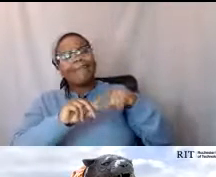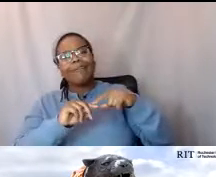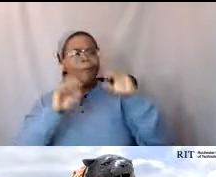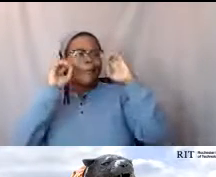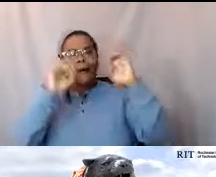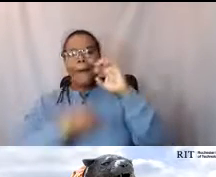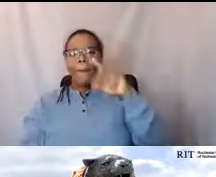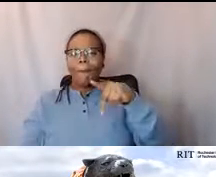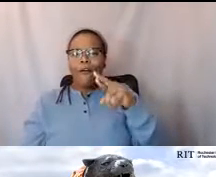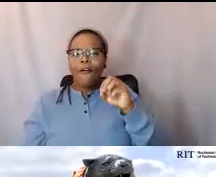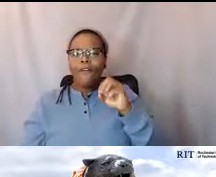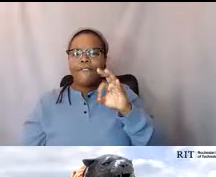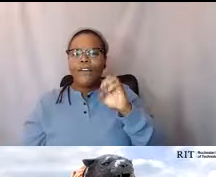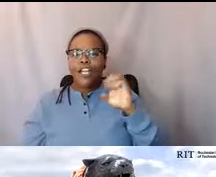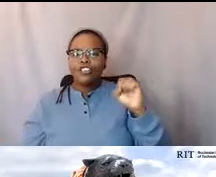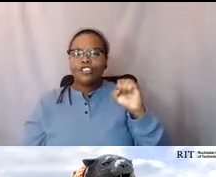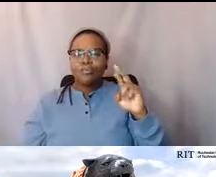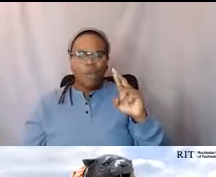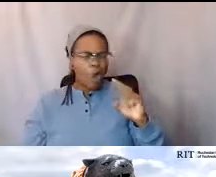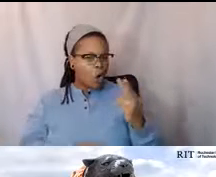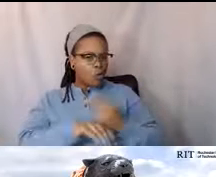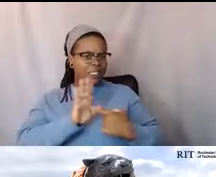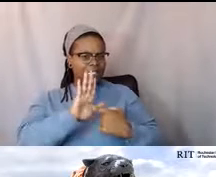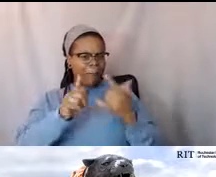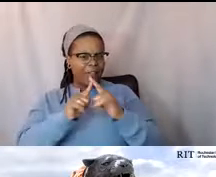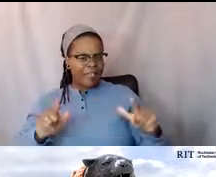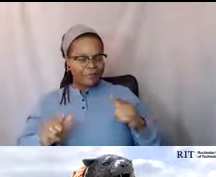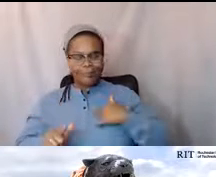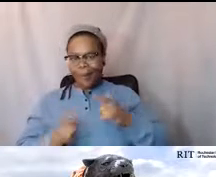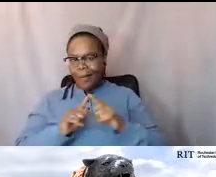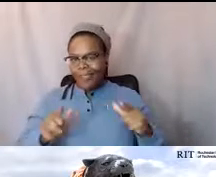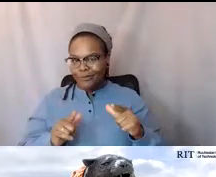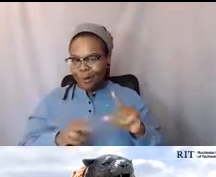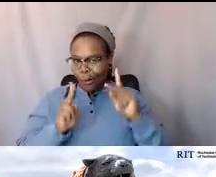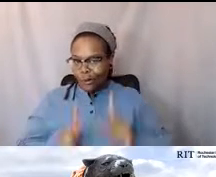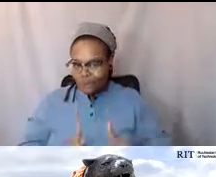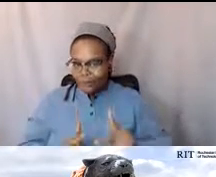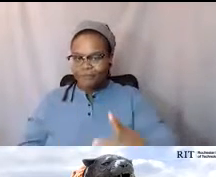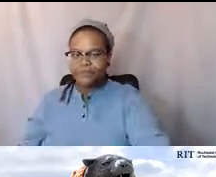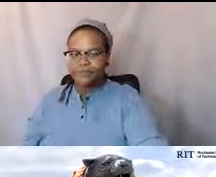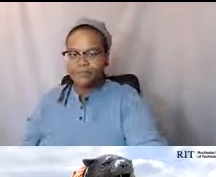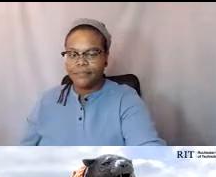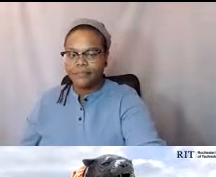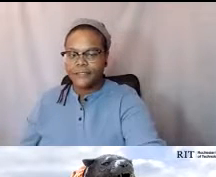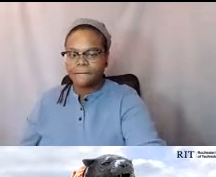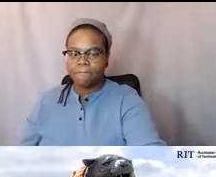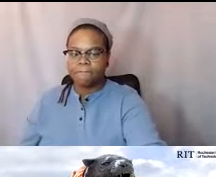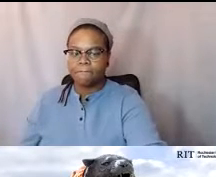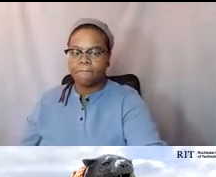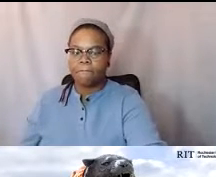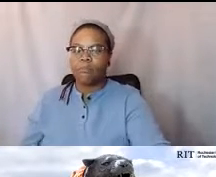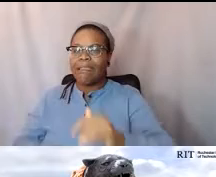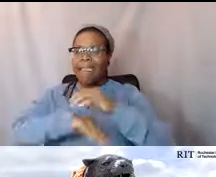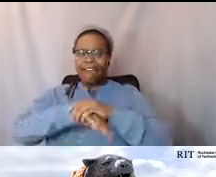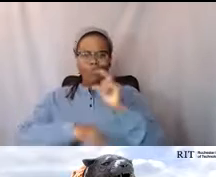don't, you know. And I'll just use an example of language, because I'm a language person. English is one of the only languages in the whole